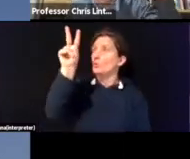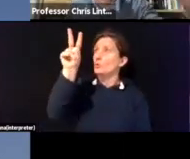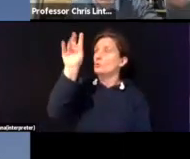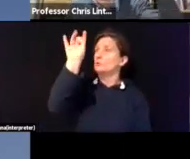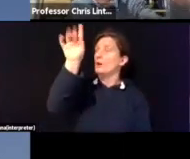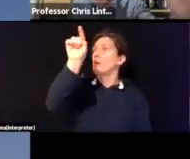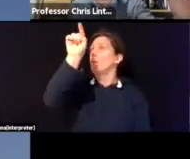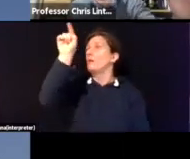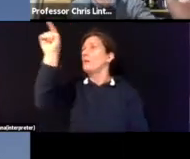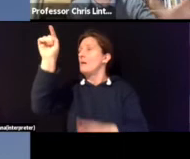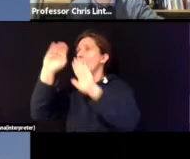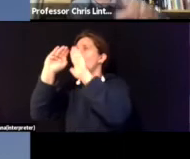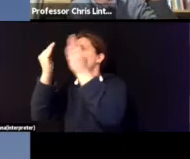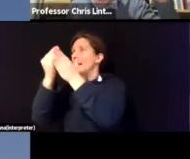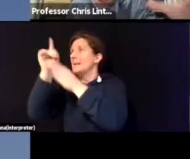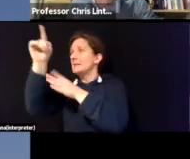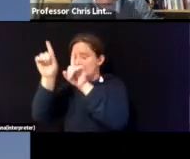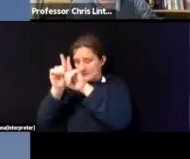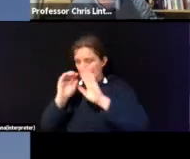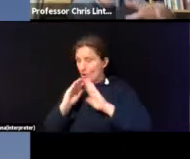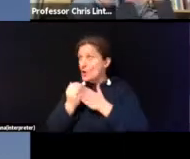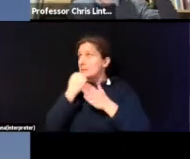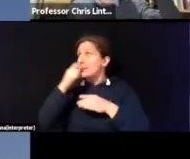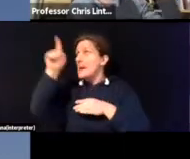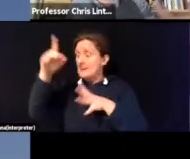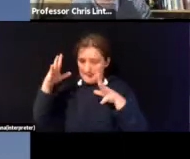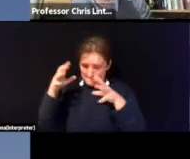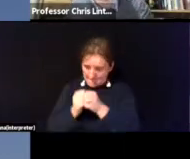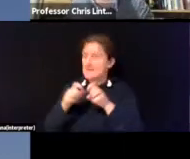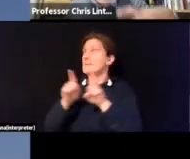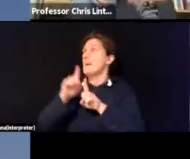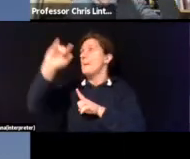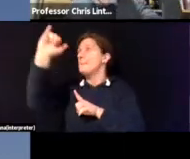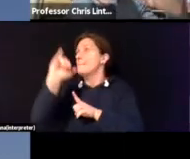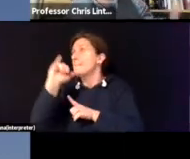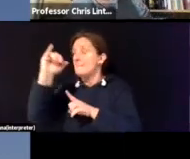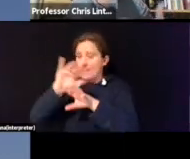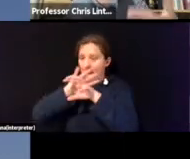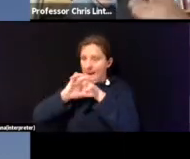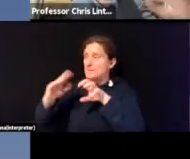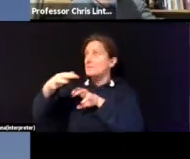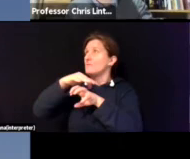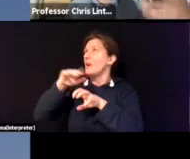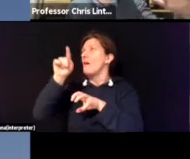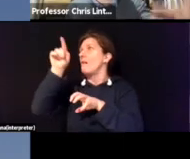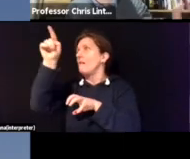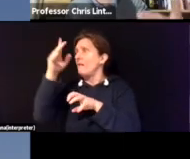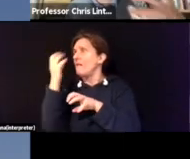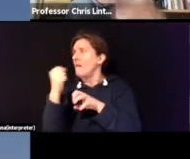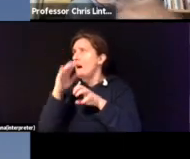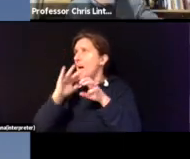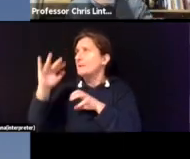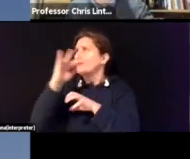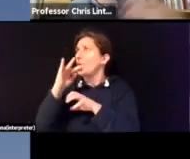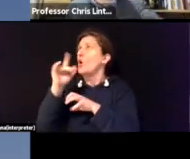say that has a planet that's Earth size and Earth mass, which has an atmosphere which contains within it the